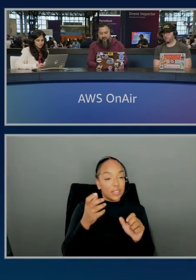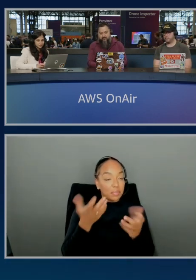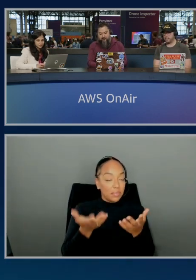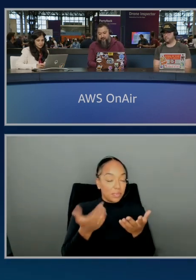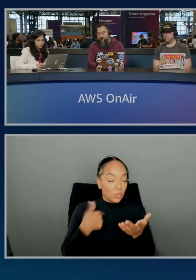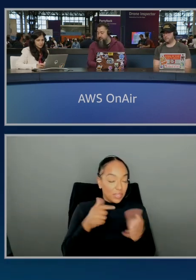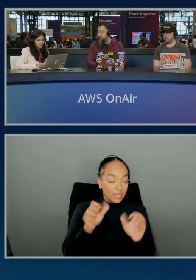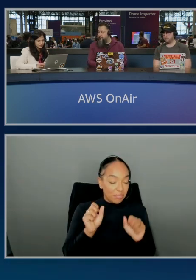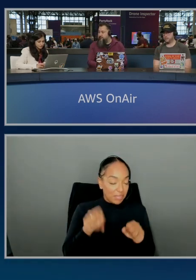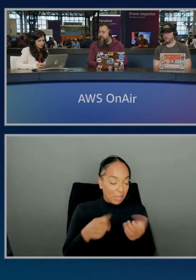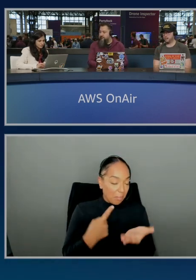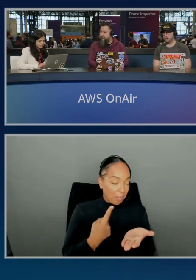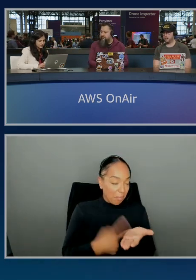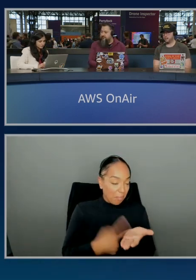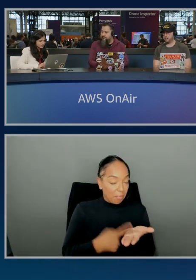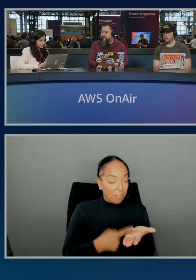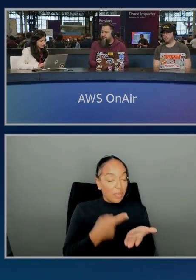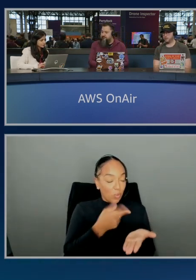you'll discuss in your demo, but